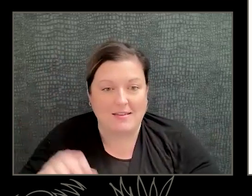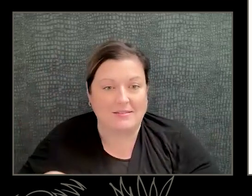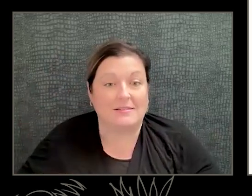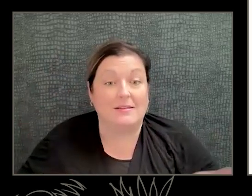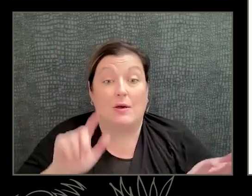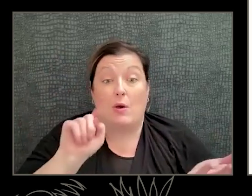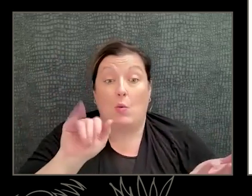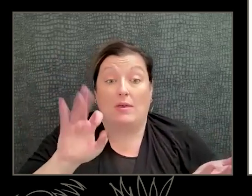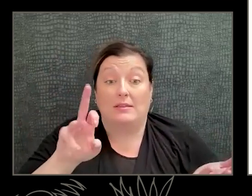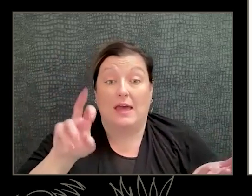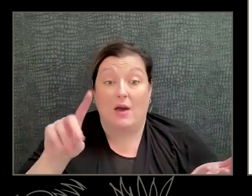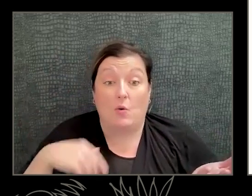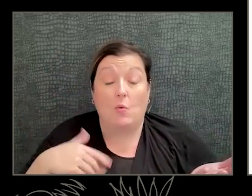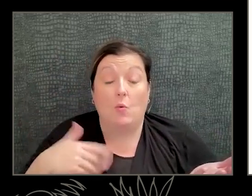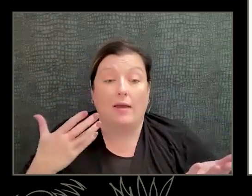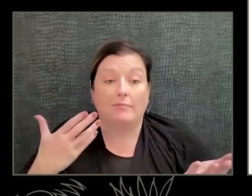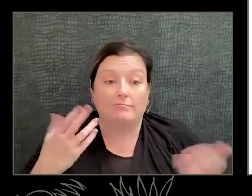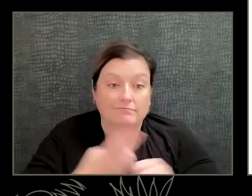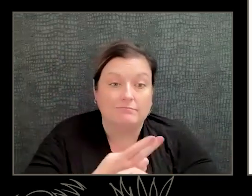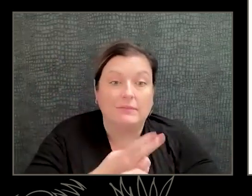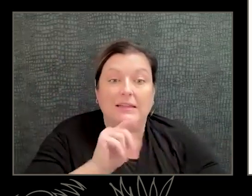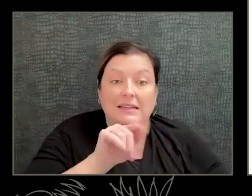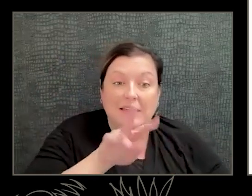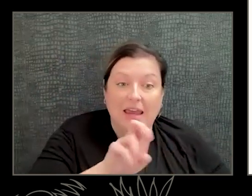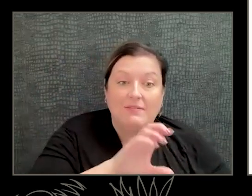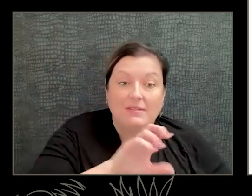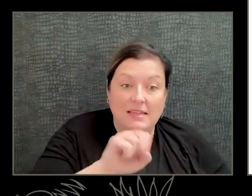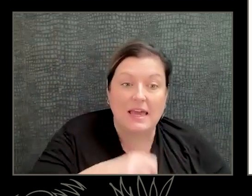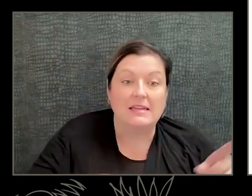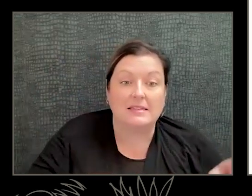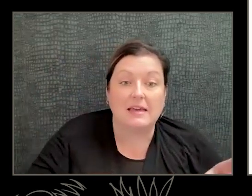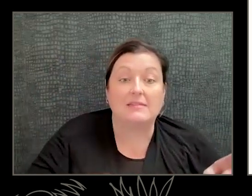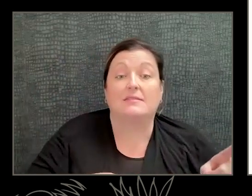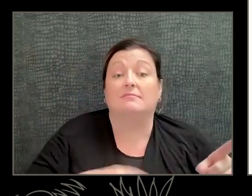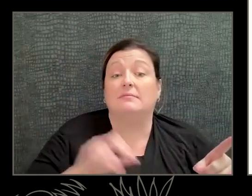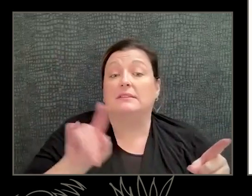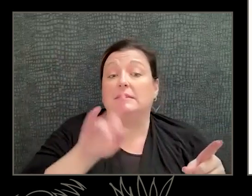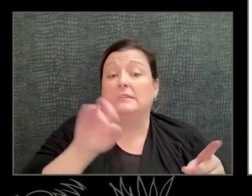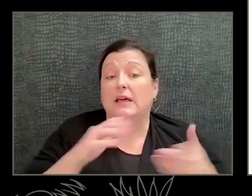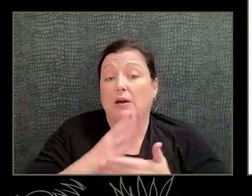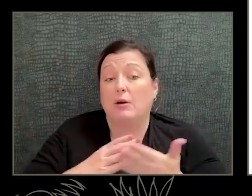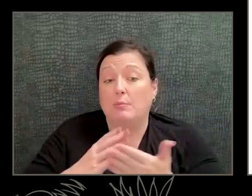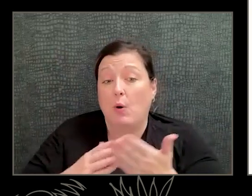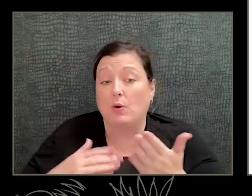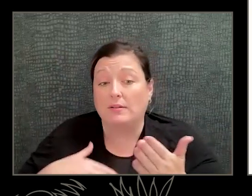native CSS, styled components stepping back, and CSS leveling up, trying to figure